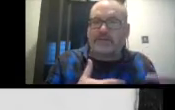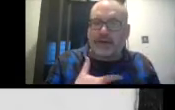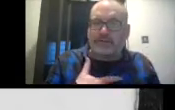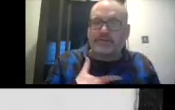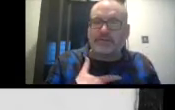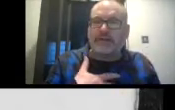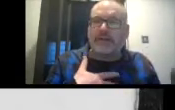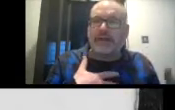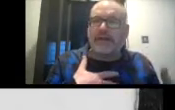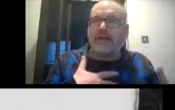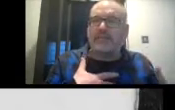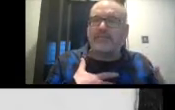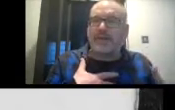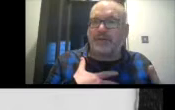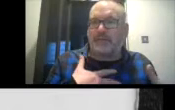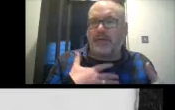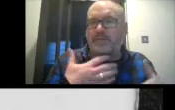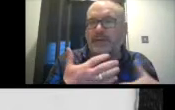sexual act, not